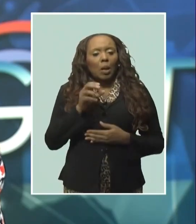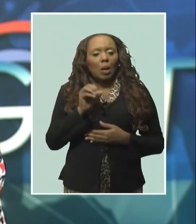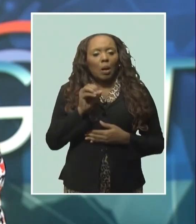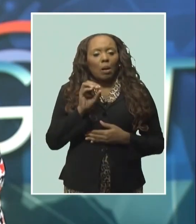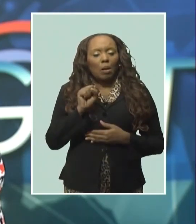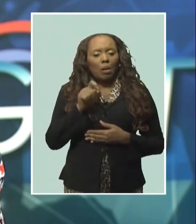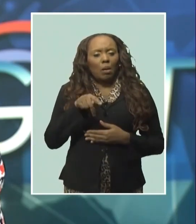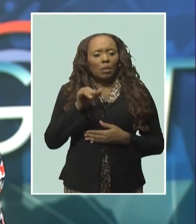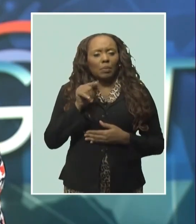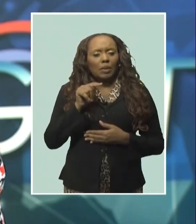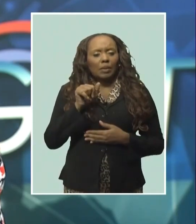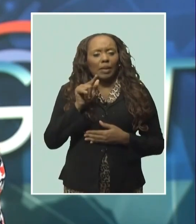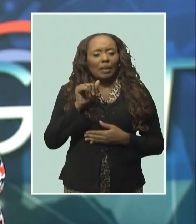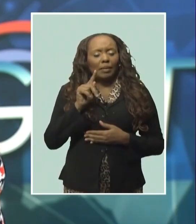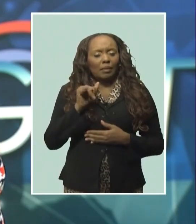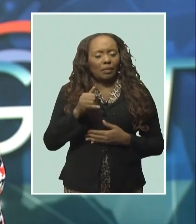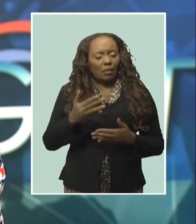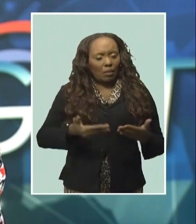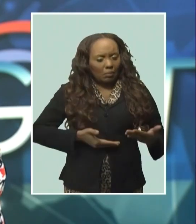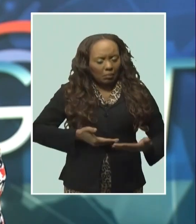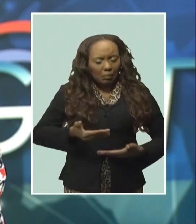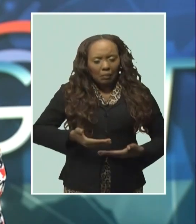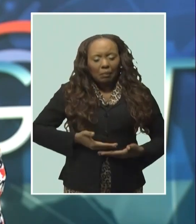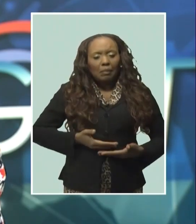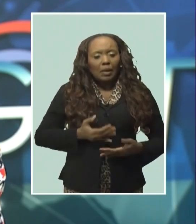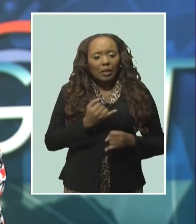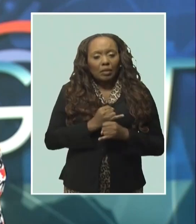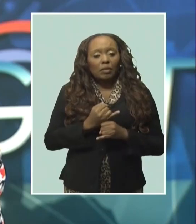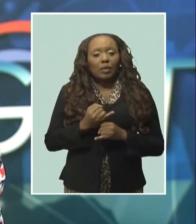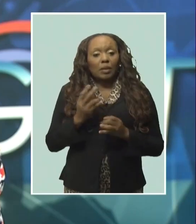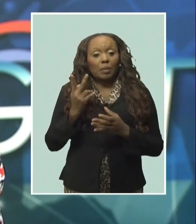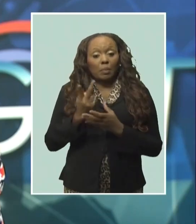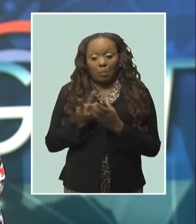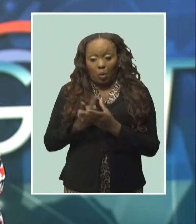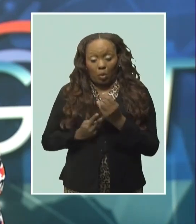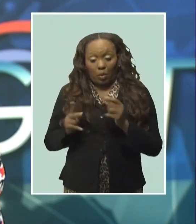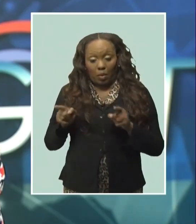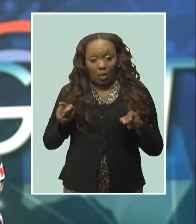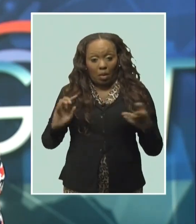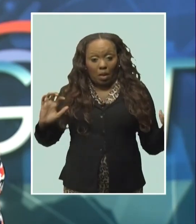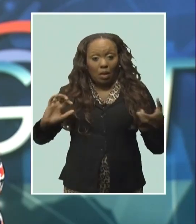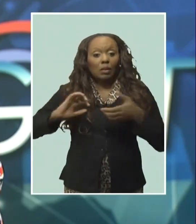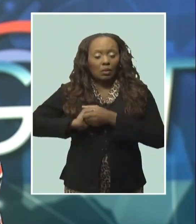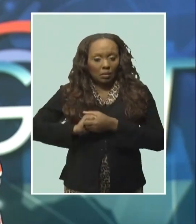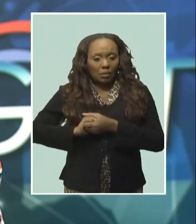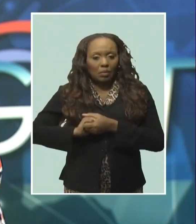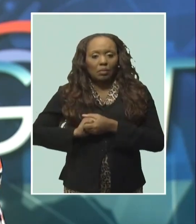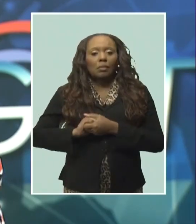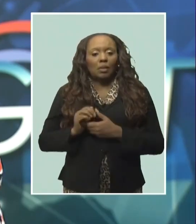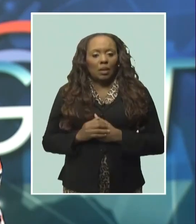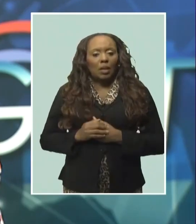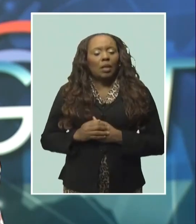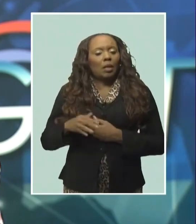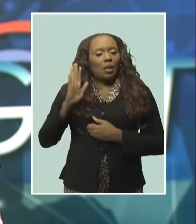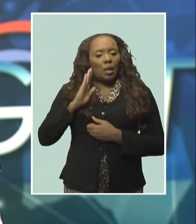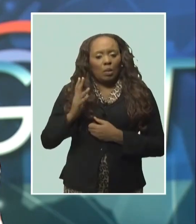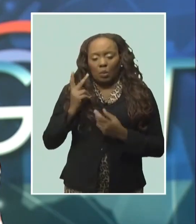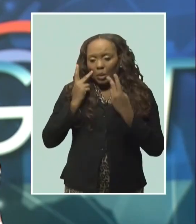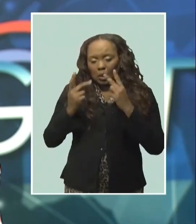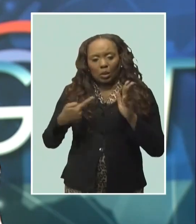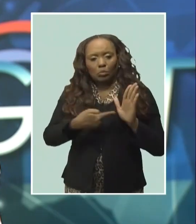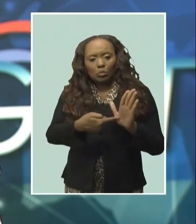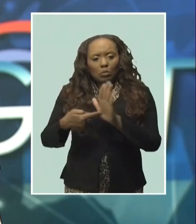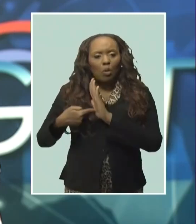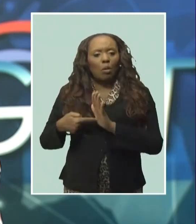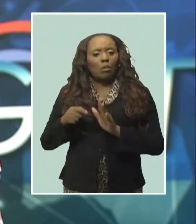situation. That's how YES manager Ryan Mosley described the collaboration, which allows the agency's clients to showcase their products at